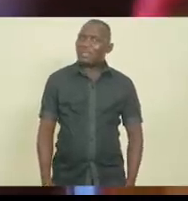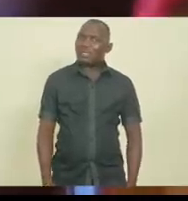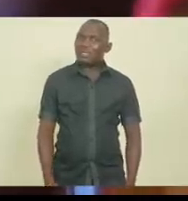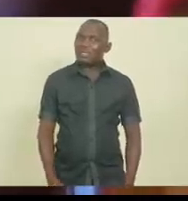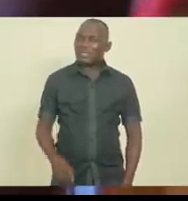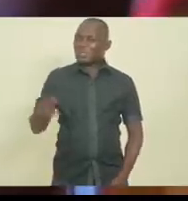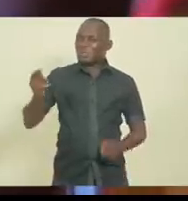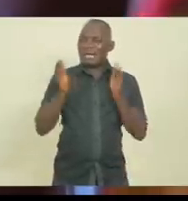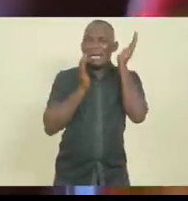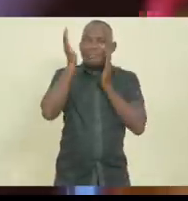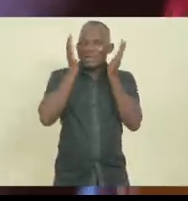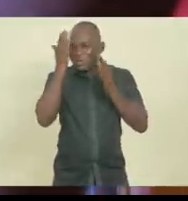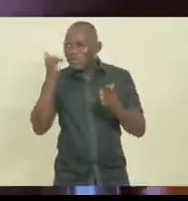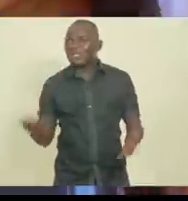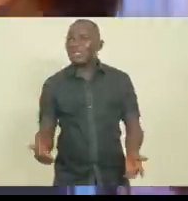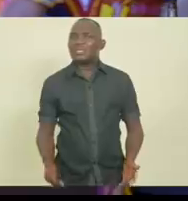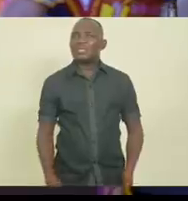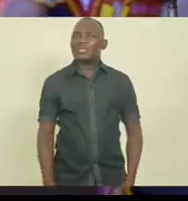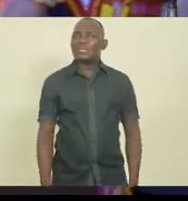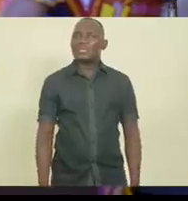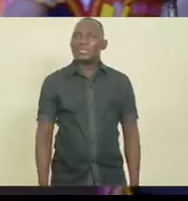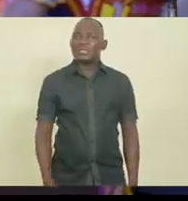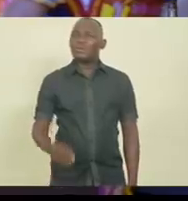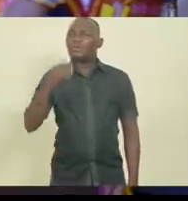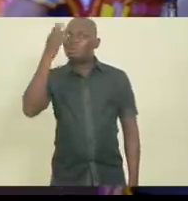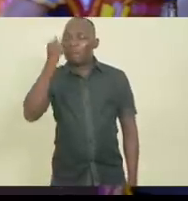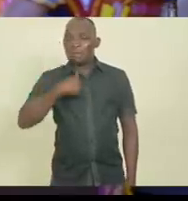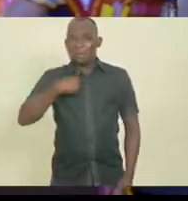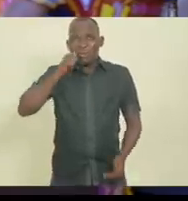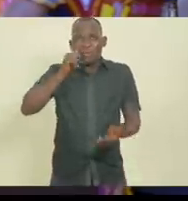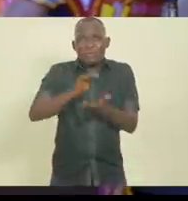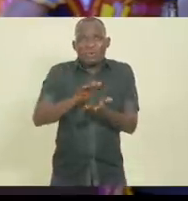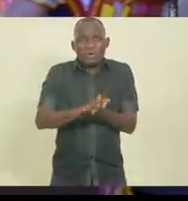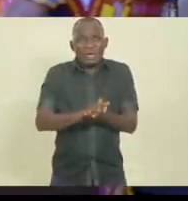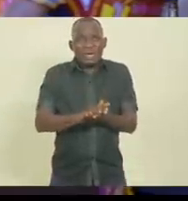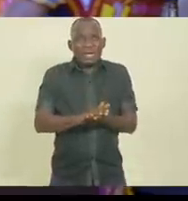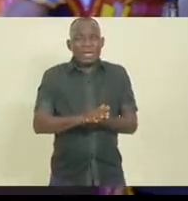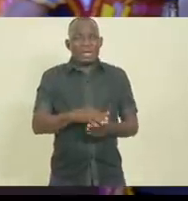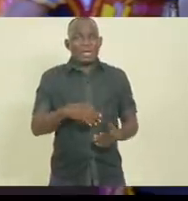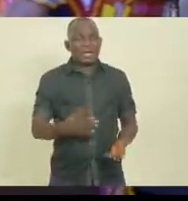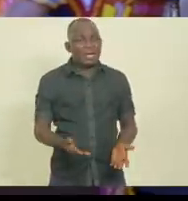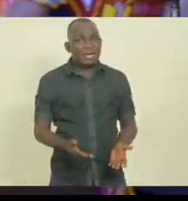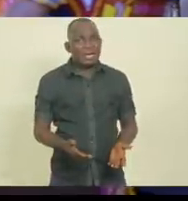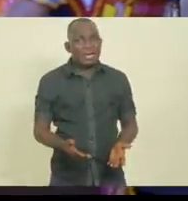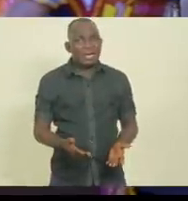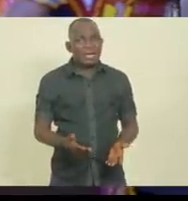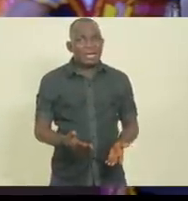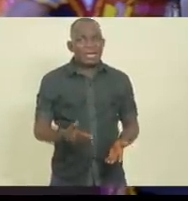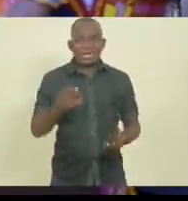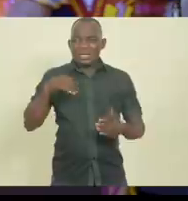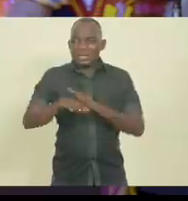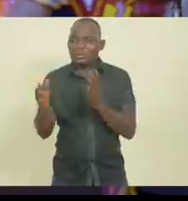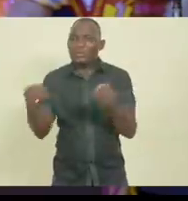What kind of embarrassment is this? Why is my wife and my help here in your